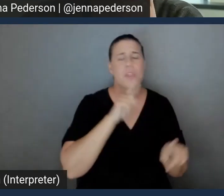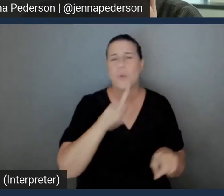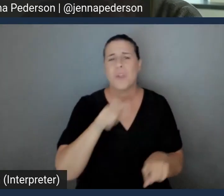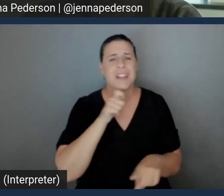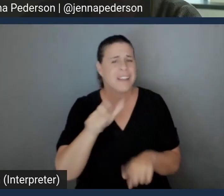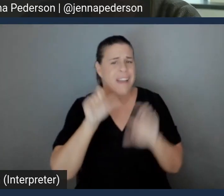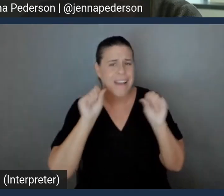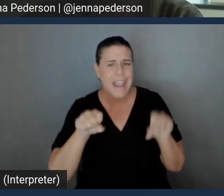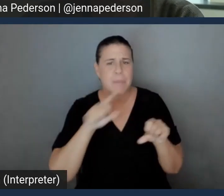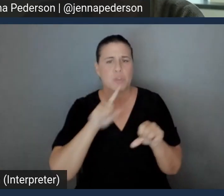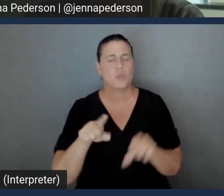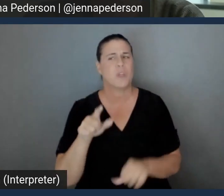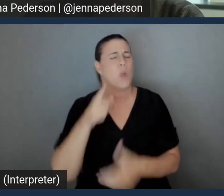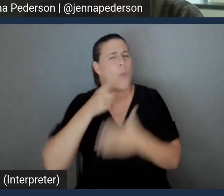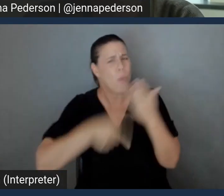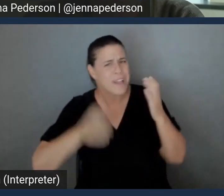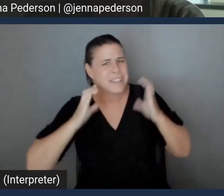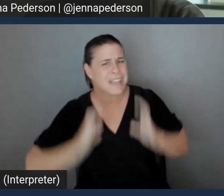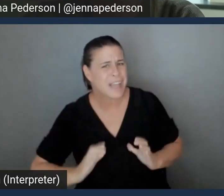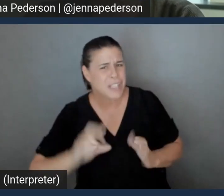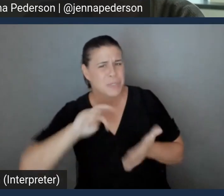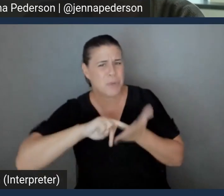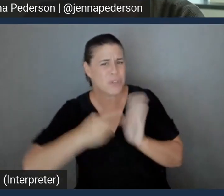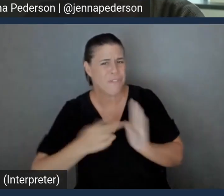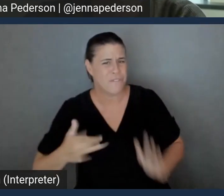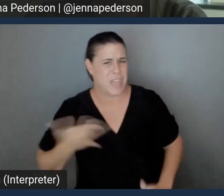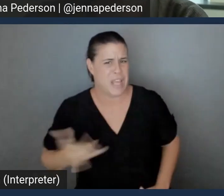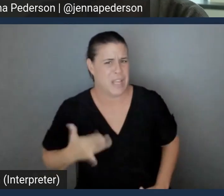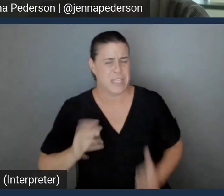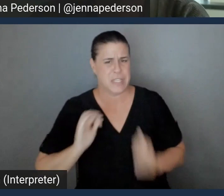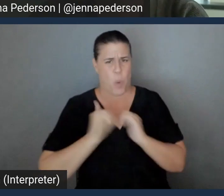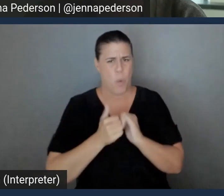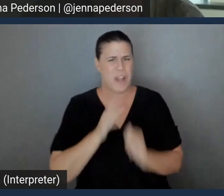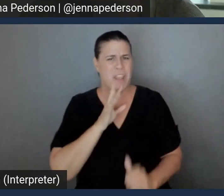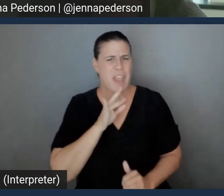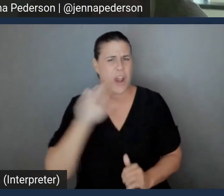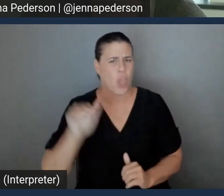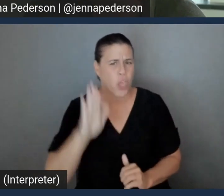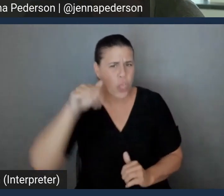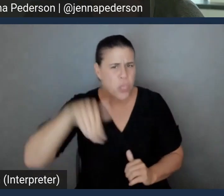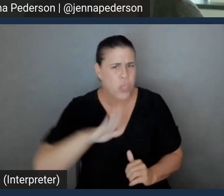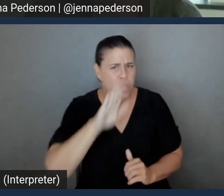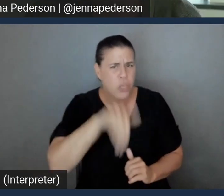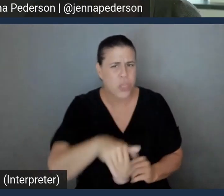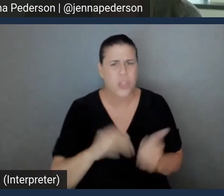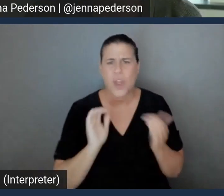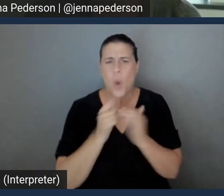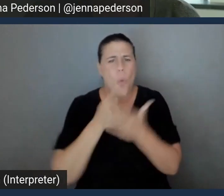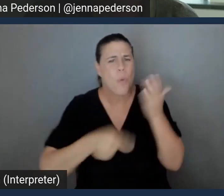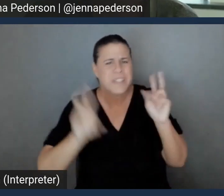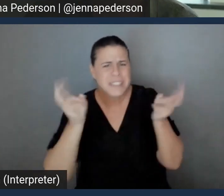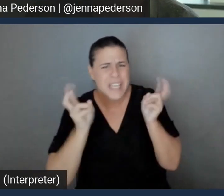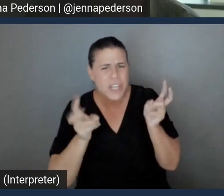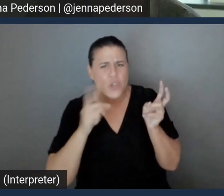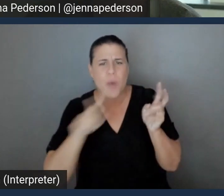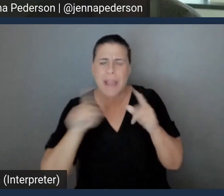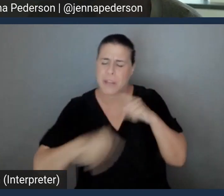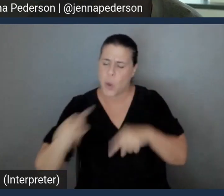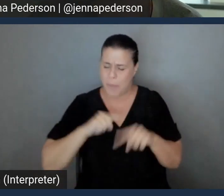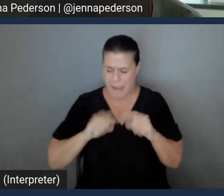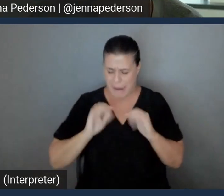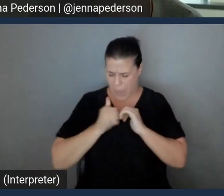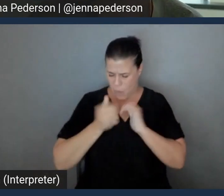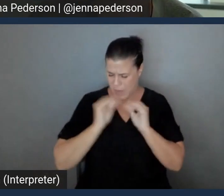to gauge what is the customer sentiment, like what are the customers saying about my products, and what are the issues that I can go back and fix for